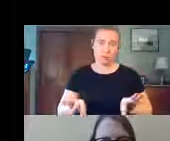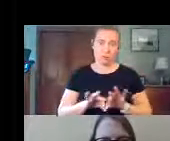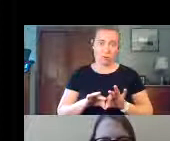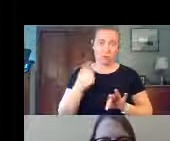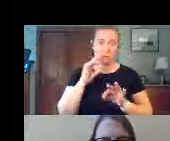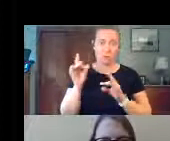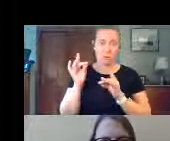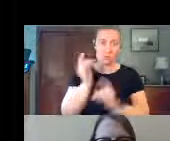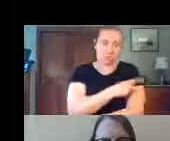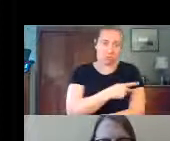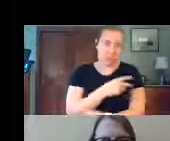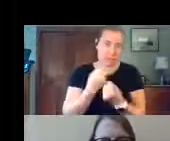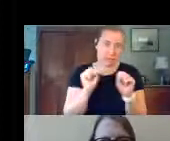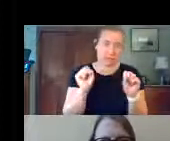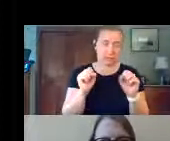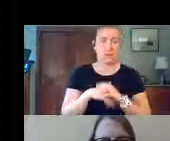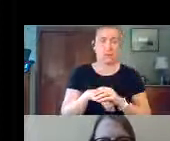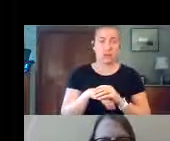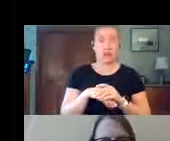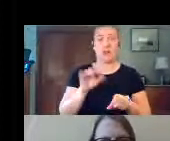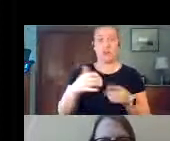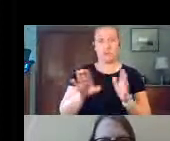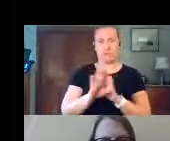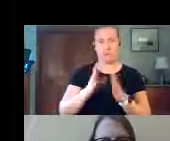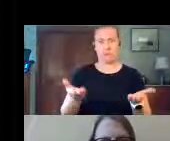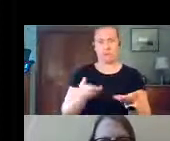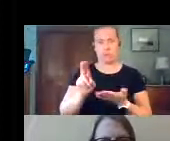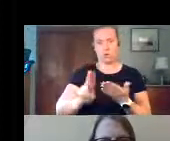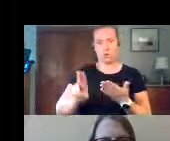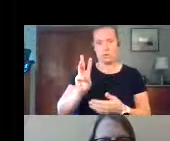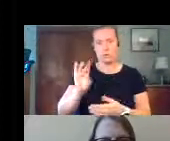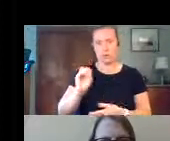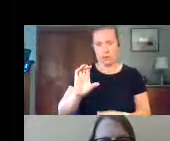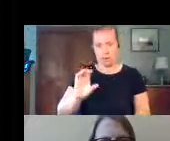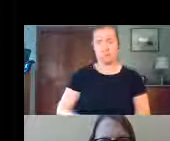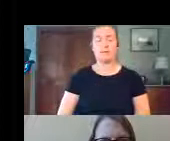Safety, that was developed here at the University of Wisconsin, which